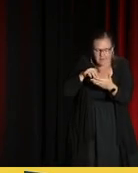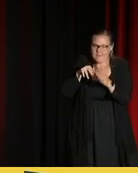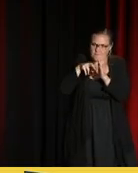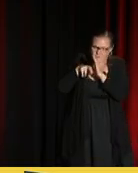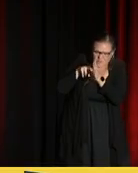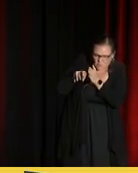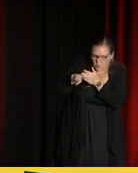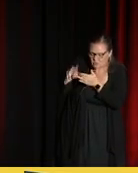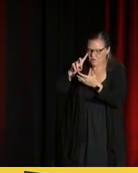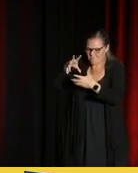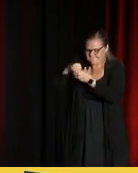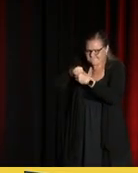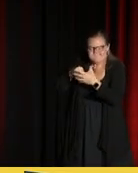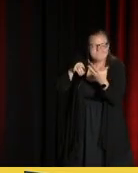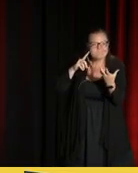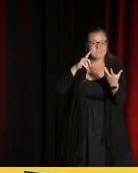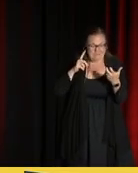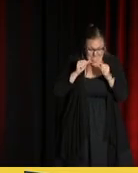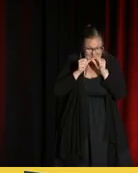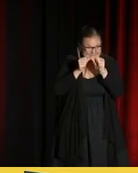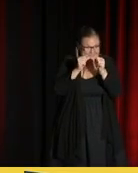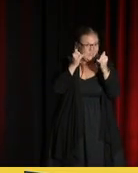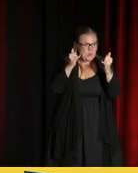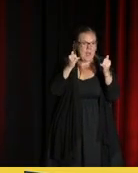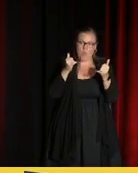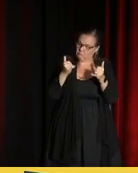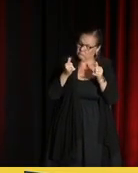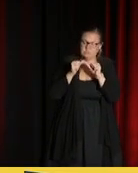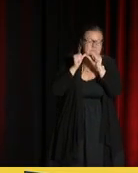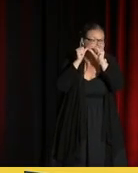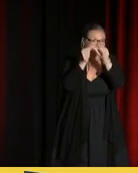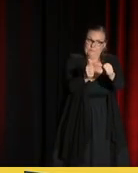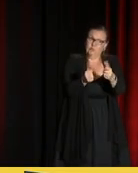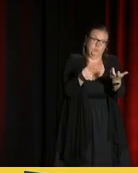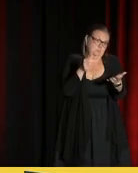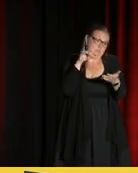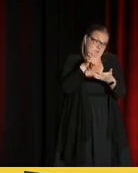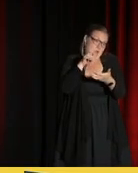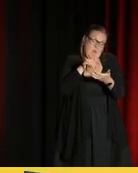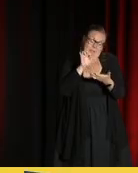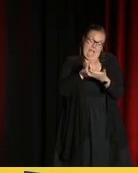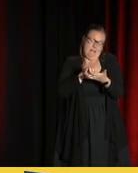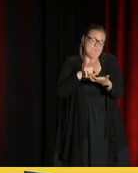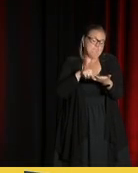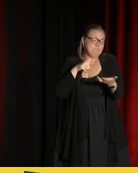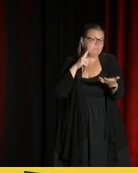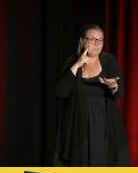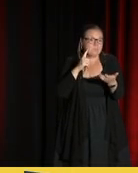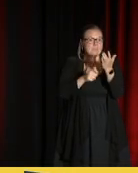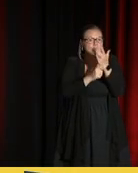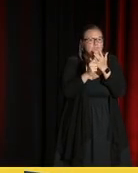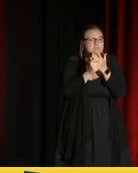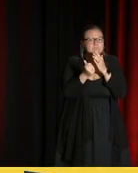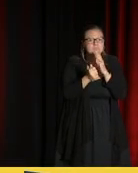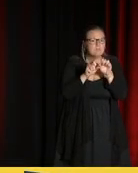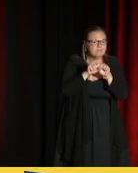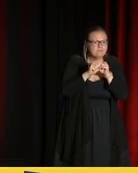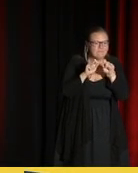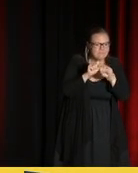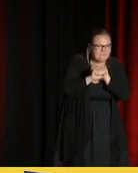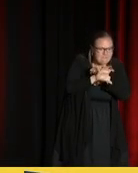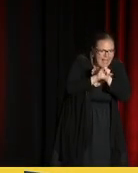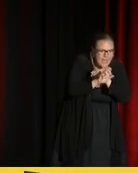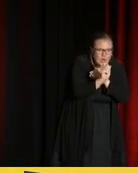They all have studied. We're continuing to study them. You were handed a little flyer when you came through the door,